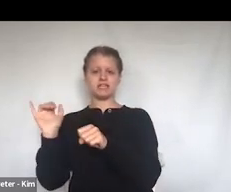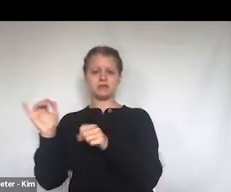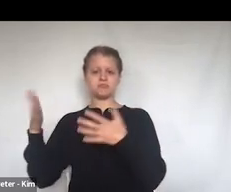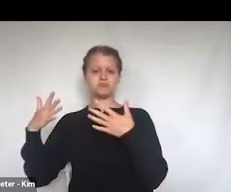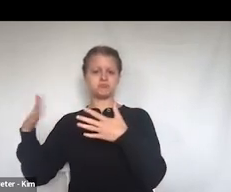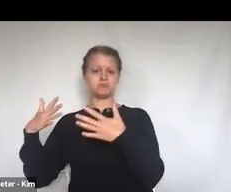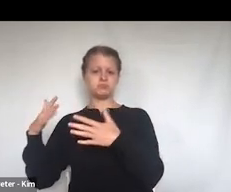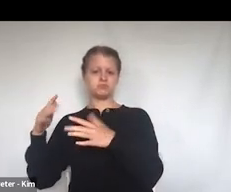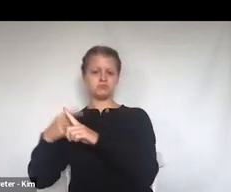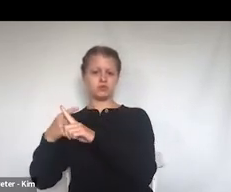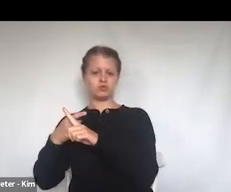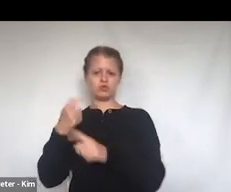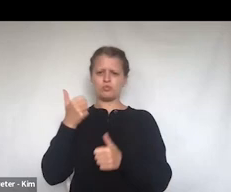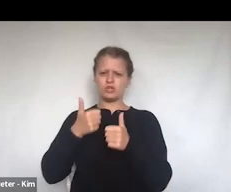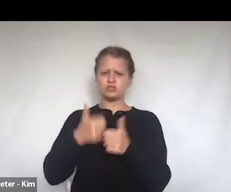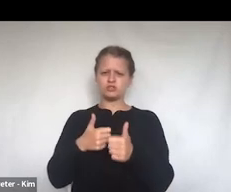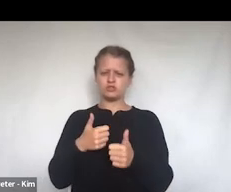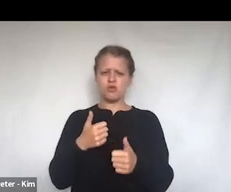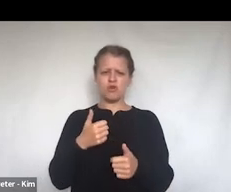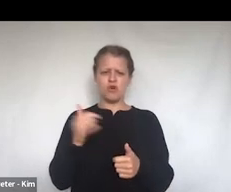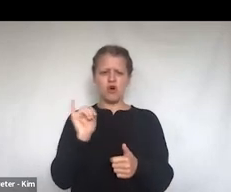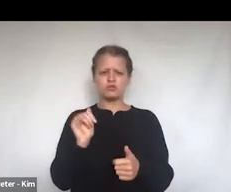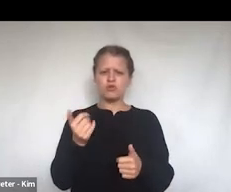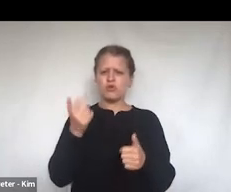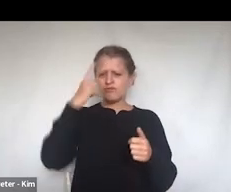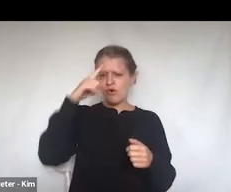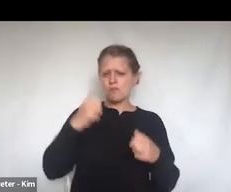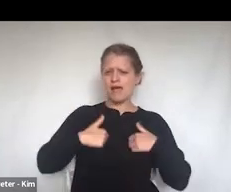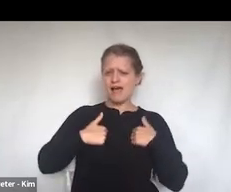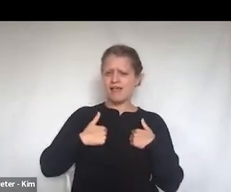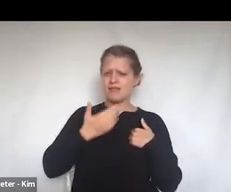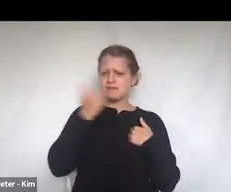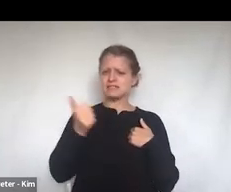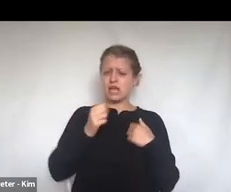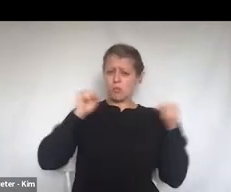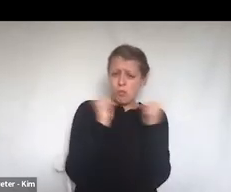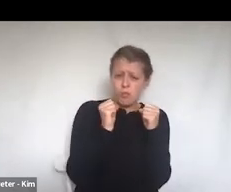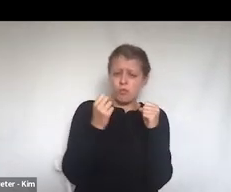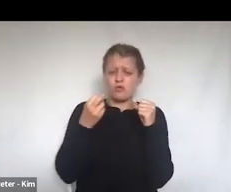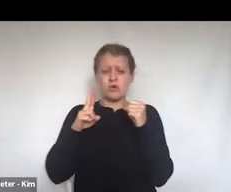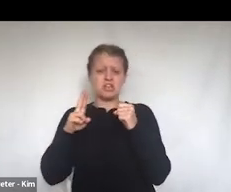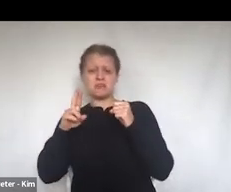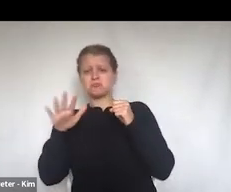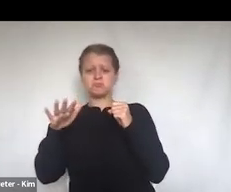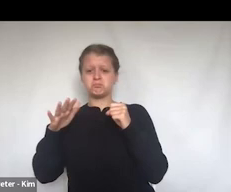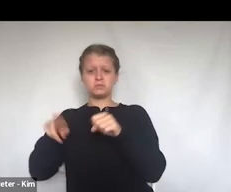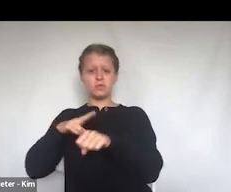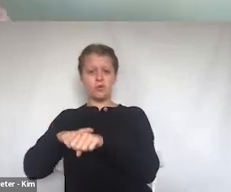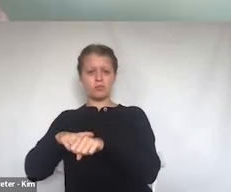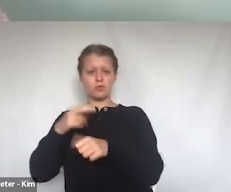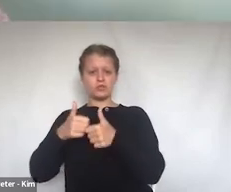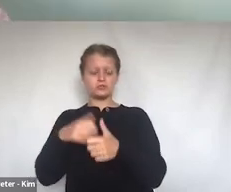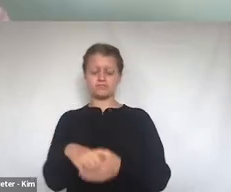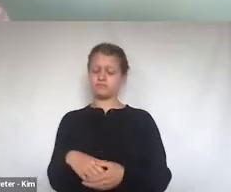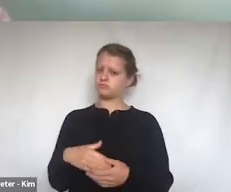like an ice bath or a cold bath? Yeah, it's a great question. And as an